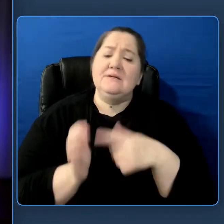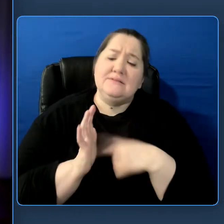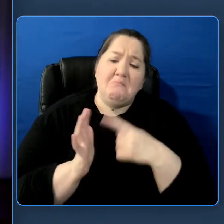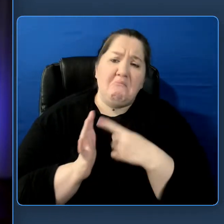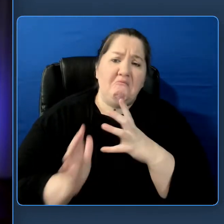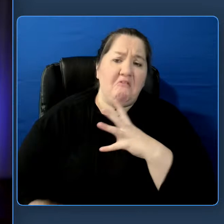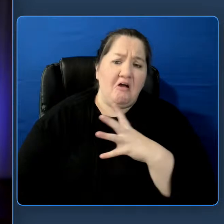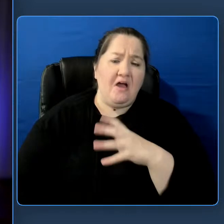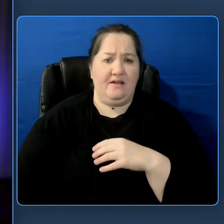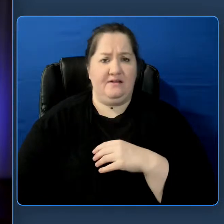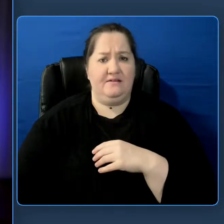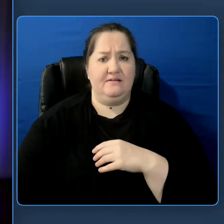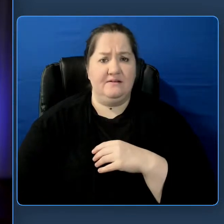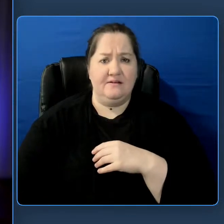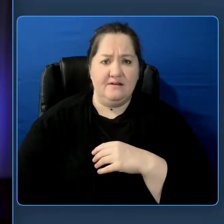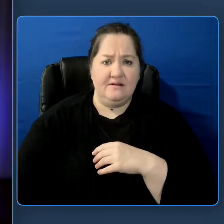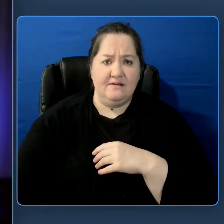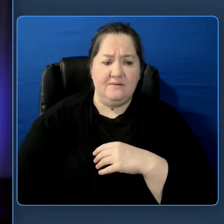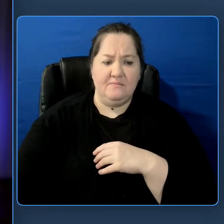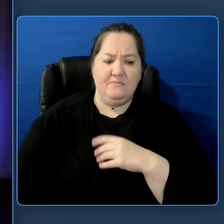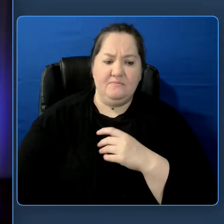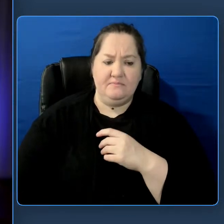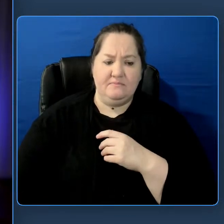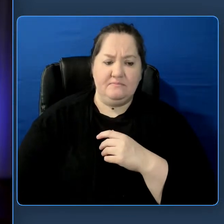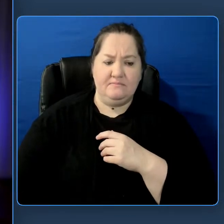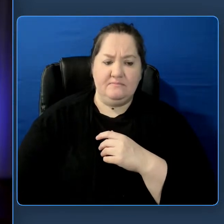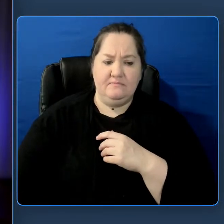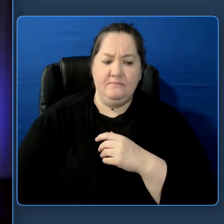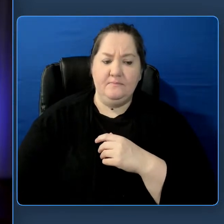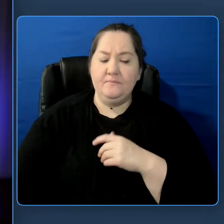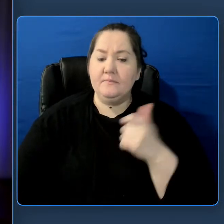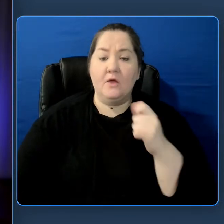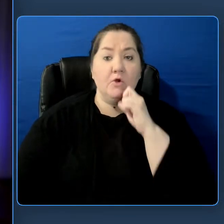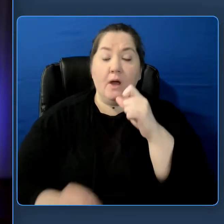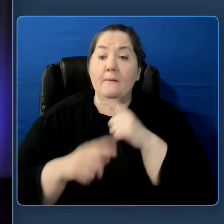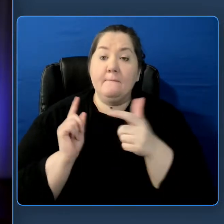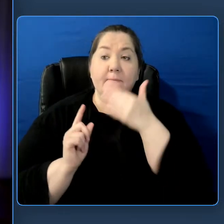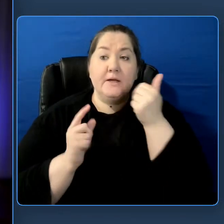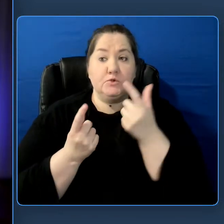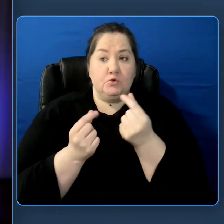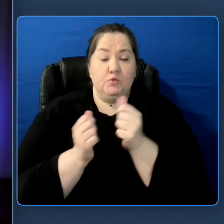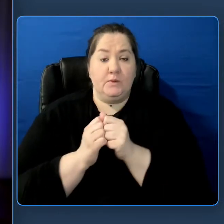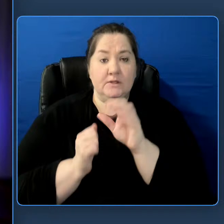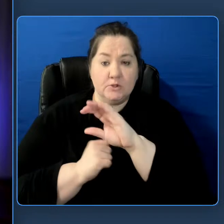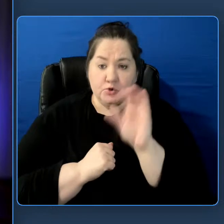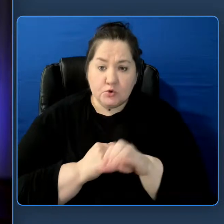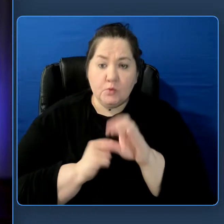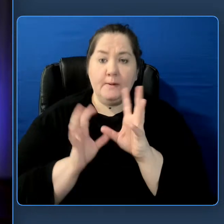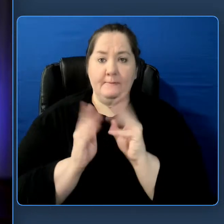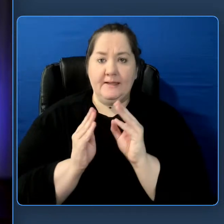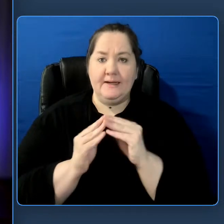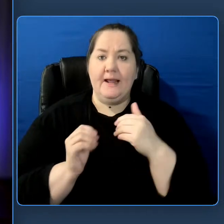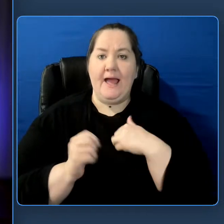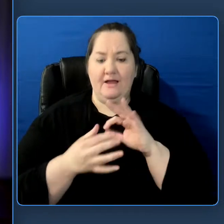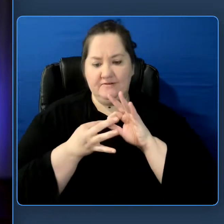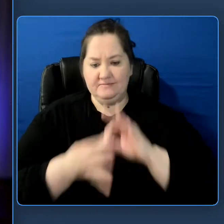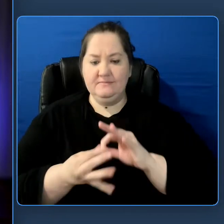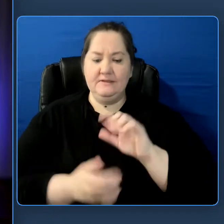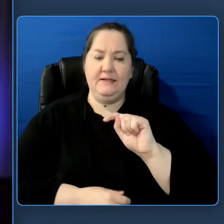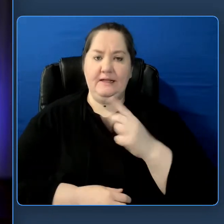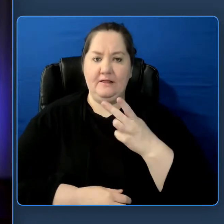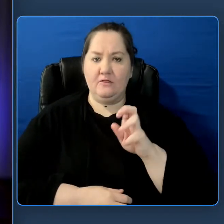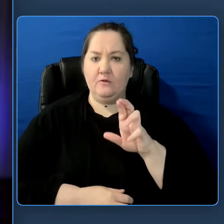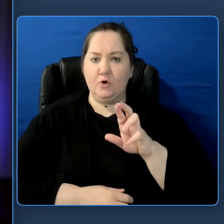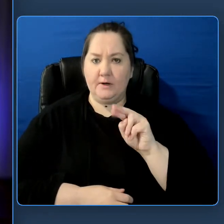it's fine, but other times it's not. So the best way to come in and do a Zoom meeting is with a wired Ethernet